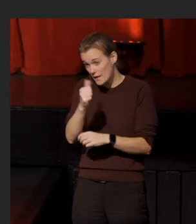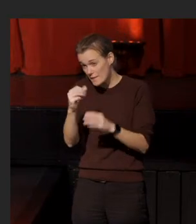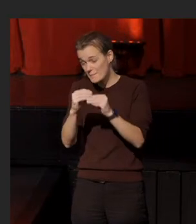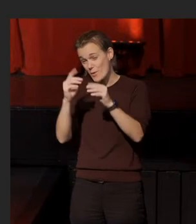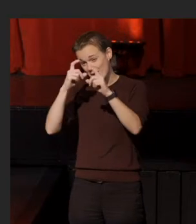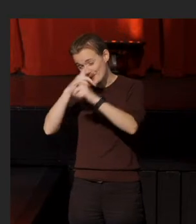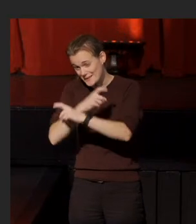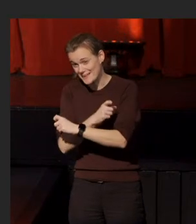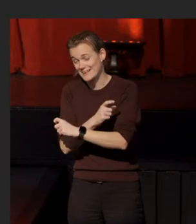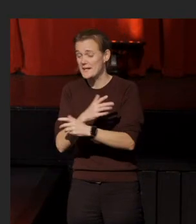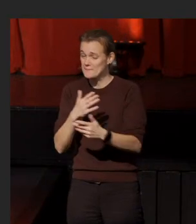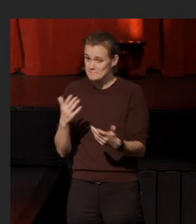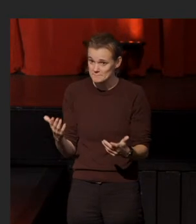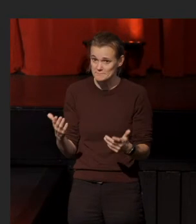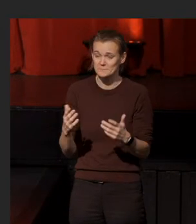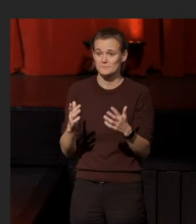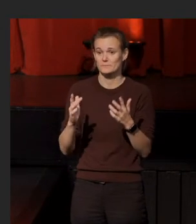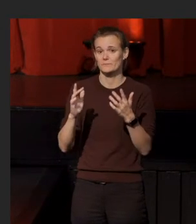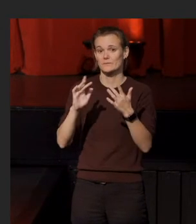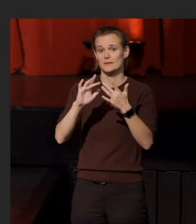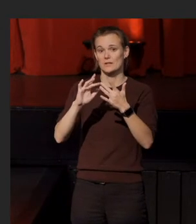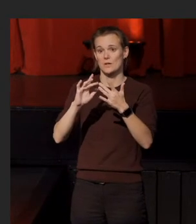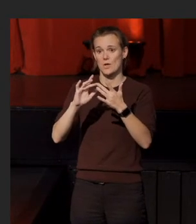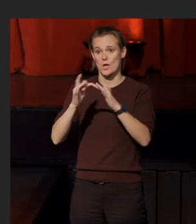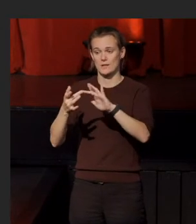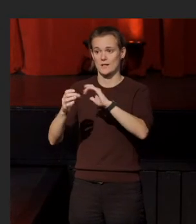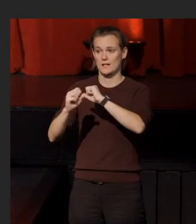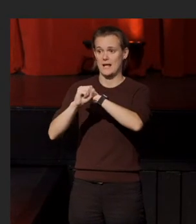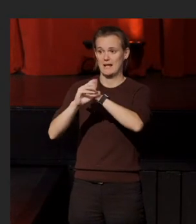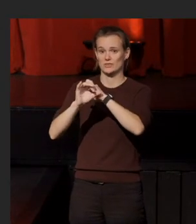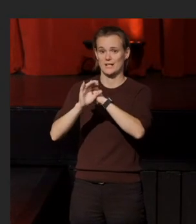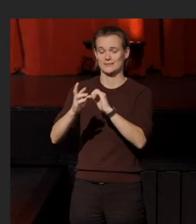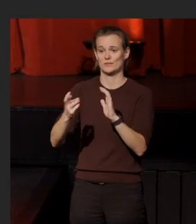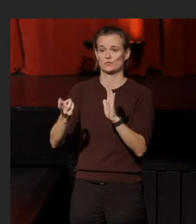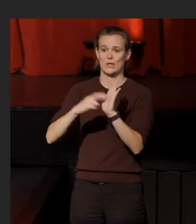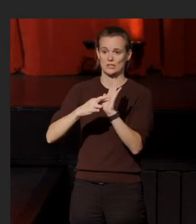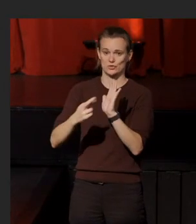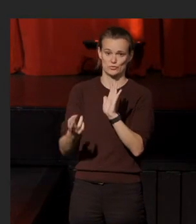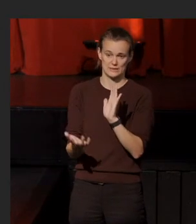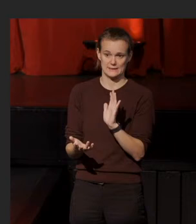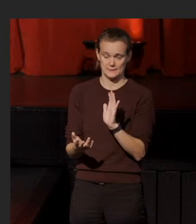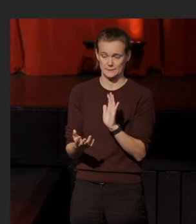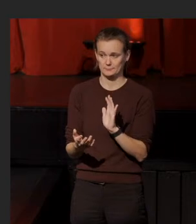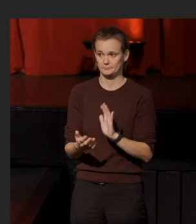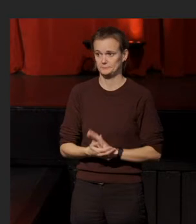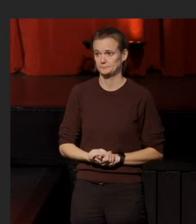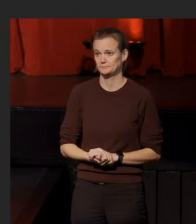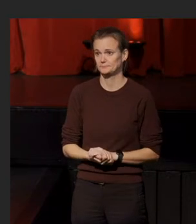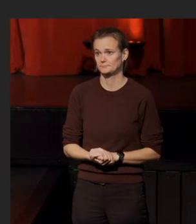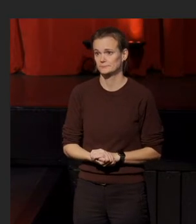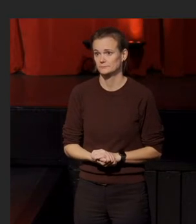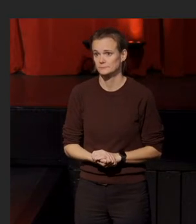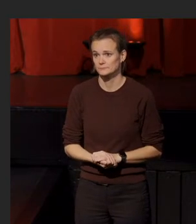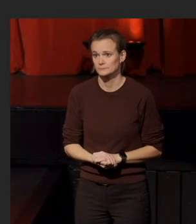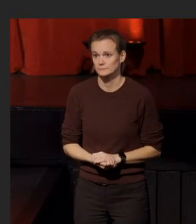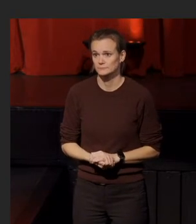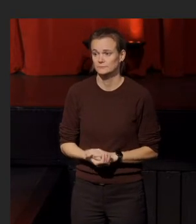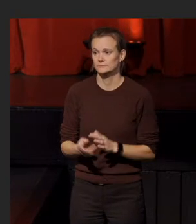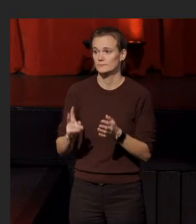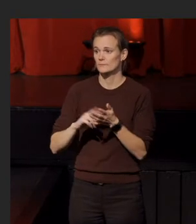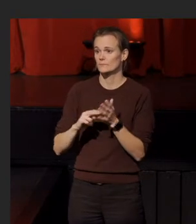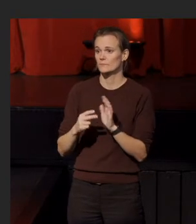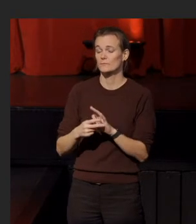straightforward one is the online advertisement registry. And so what this does is say anytime a